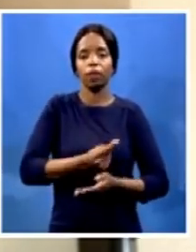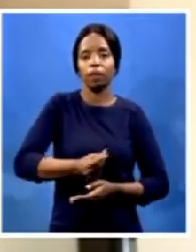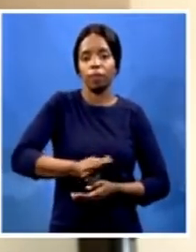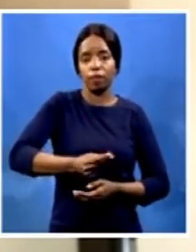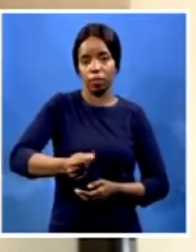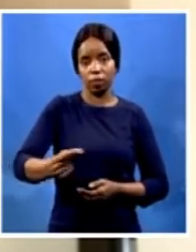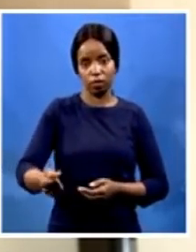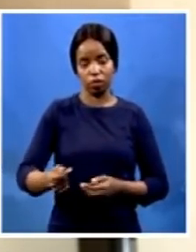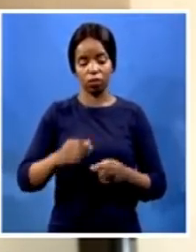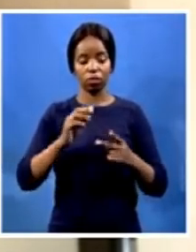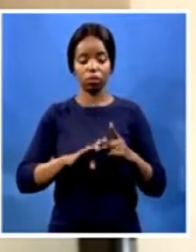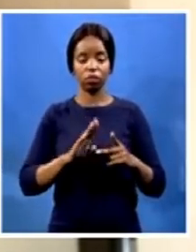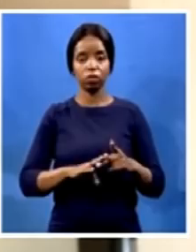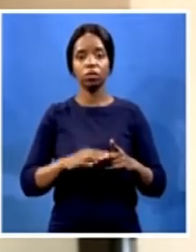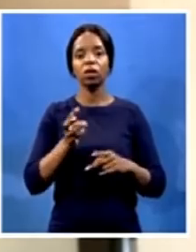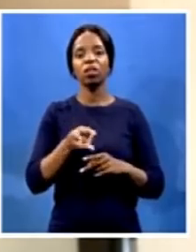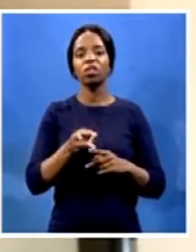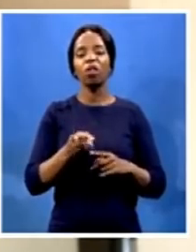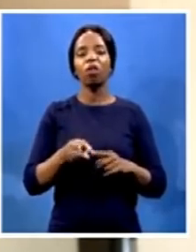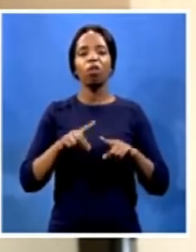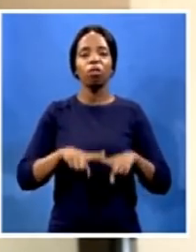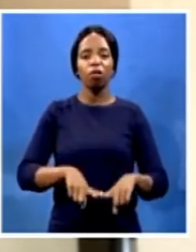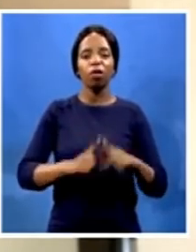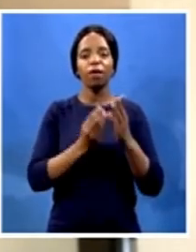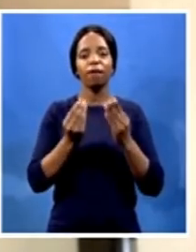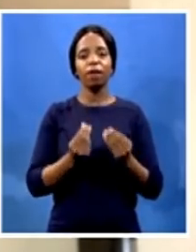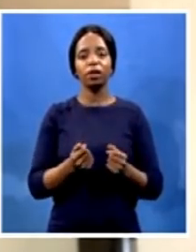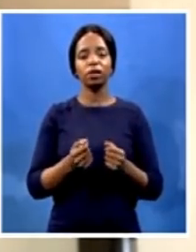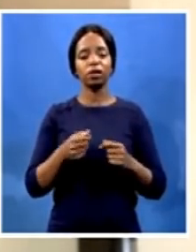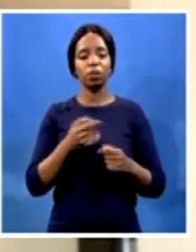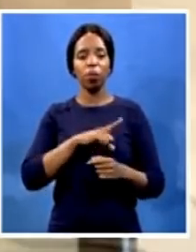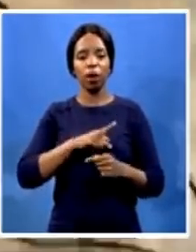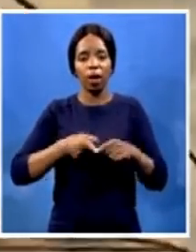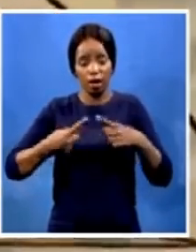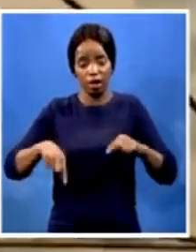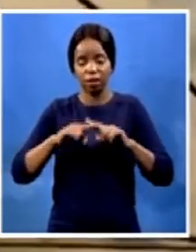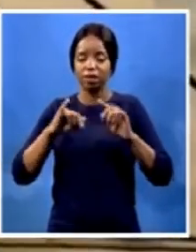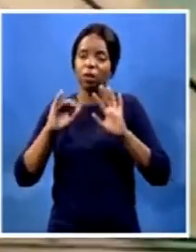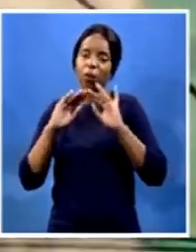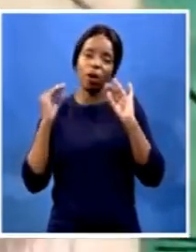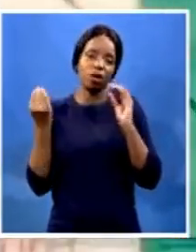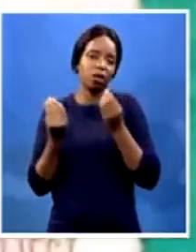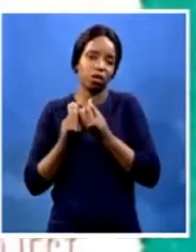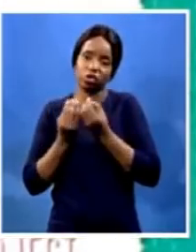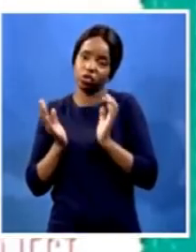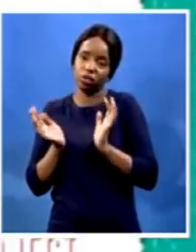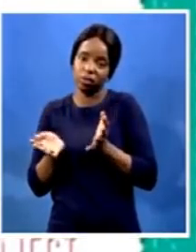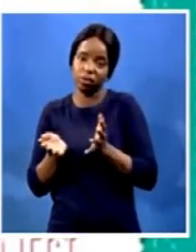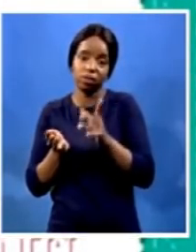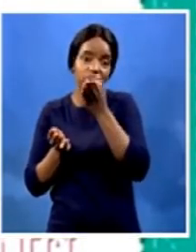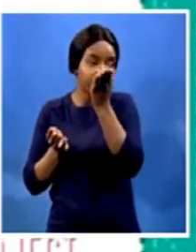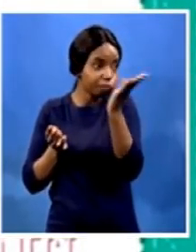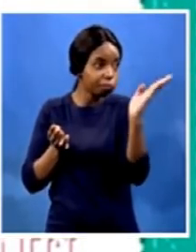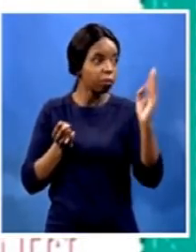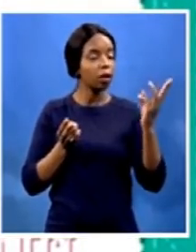an organization, an NGO. So if there are people that can assist, please, if they could contact IMASA, we